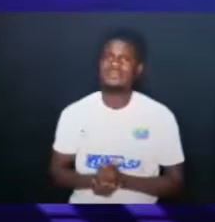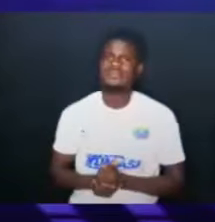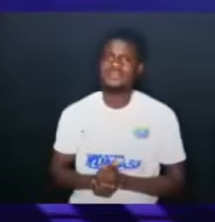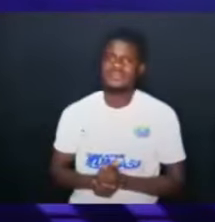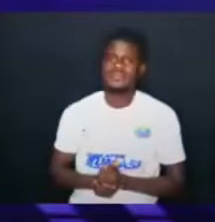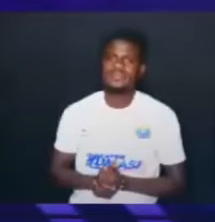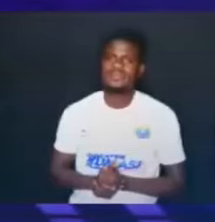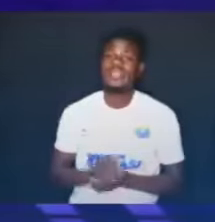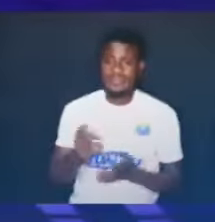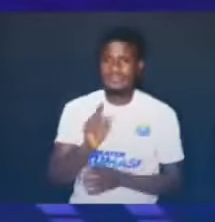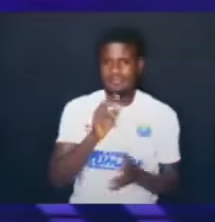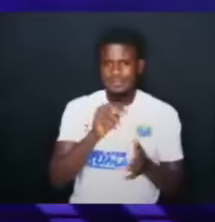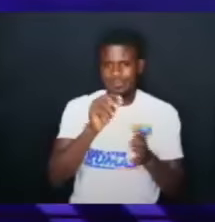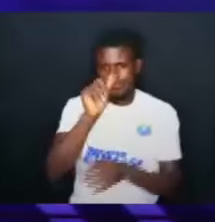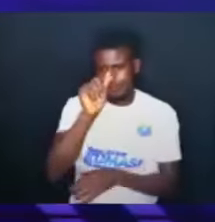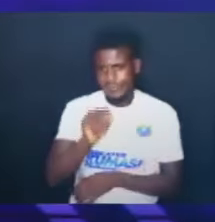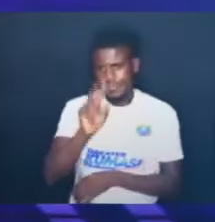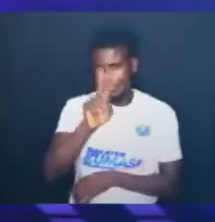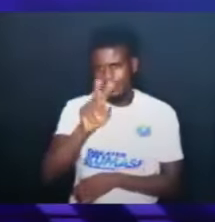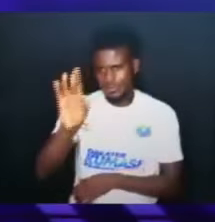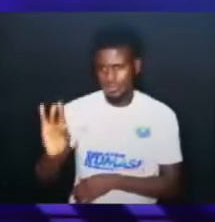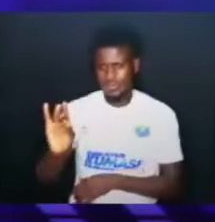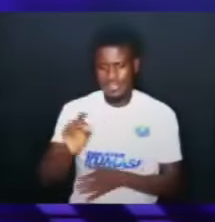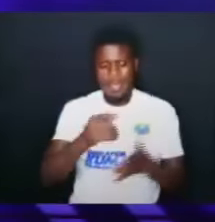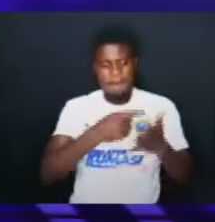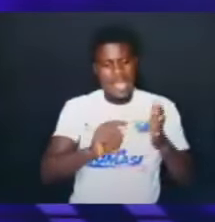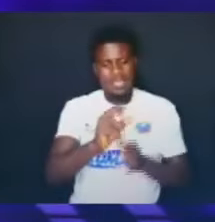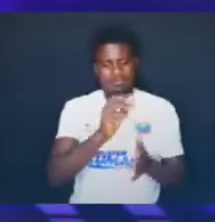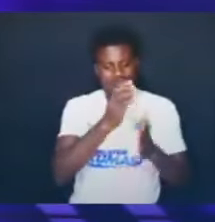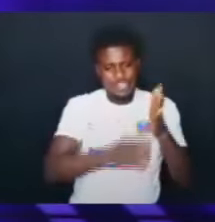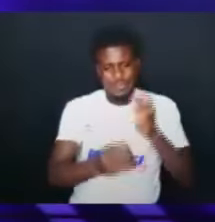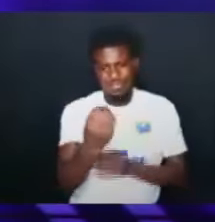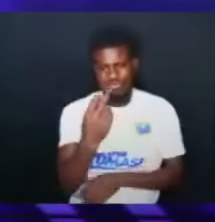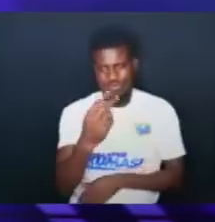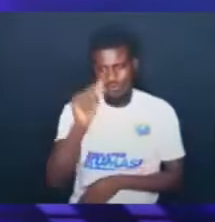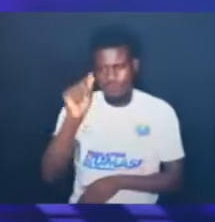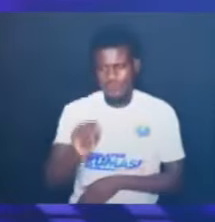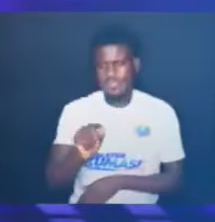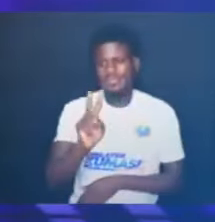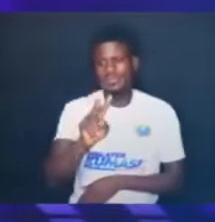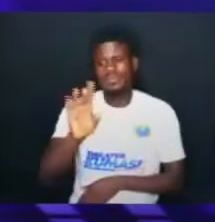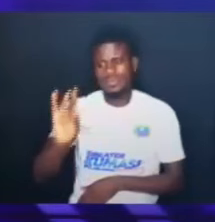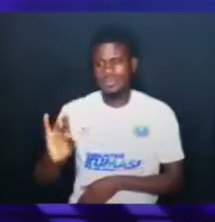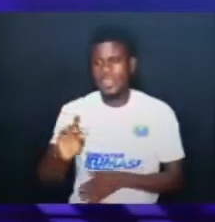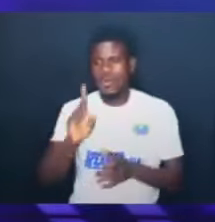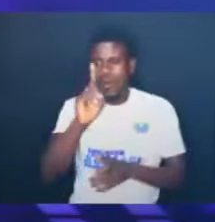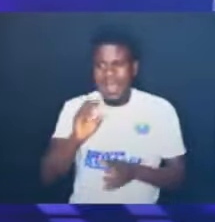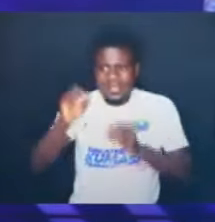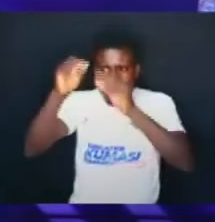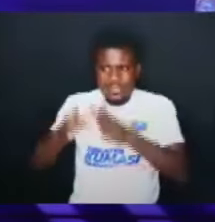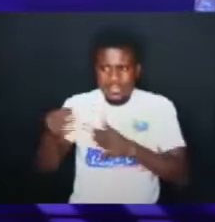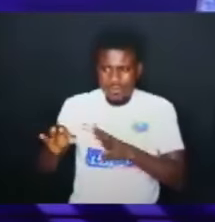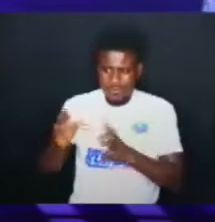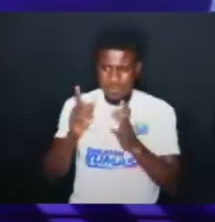verse 28 as you say edionu en wotwe ho Mark 12 28 Now one of the teachers of the law came and heard